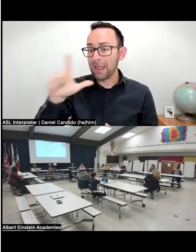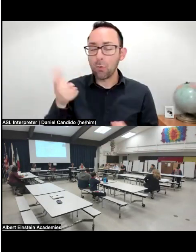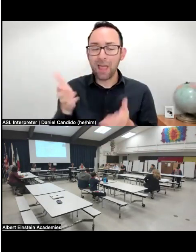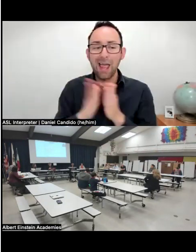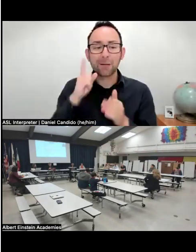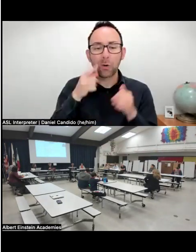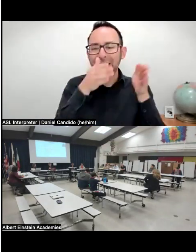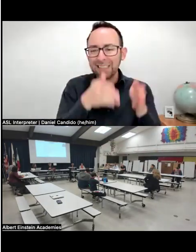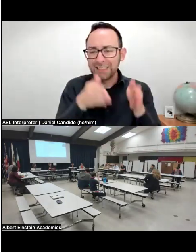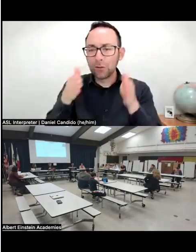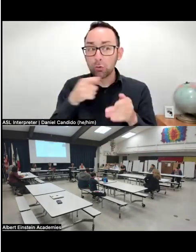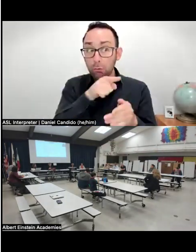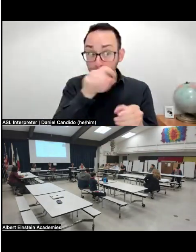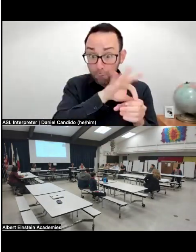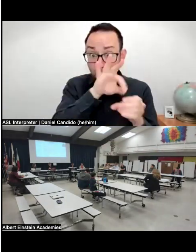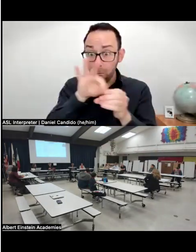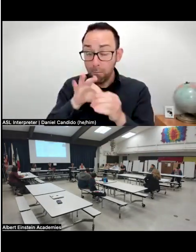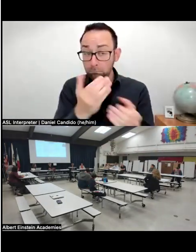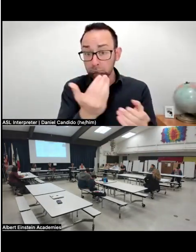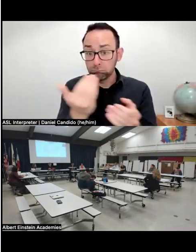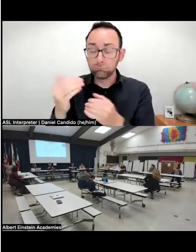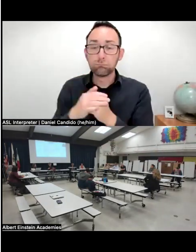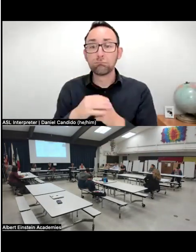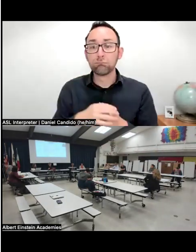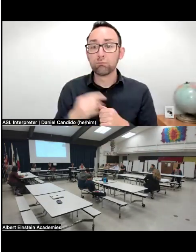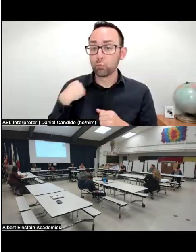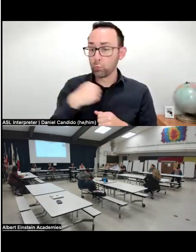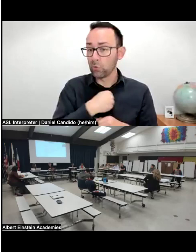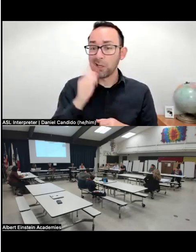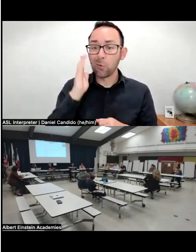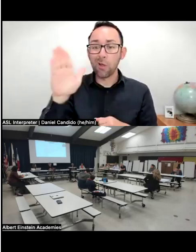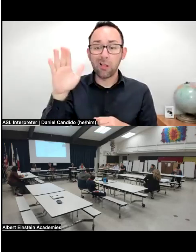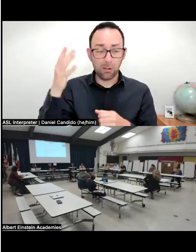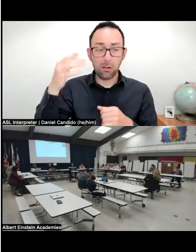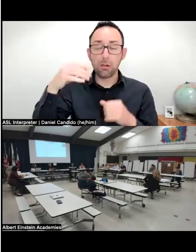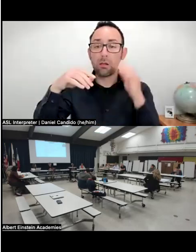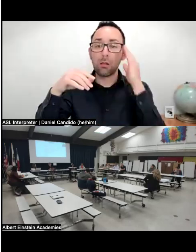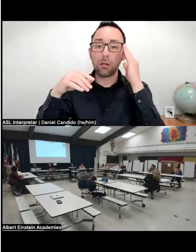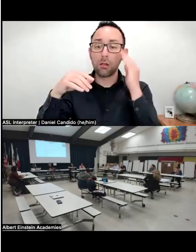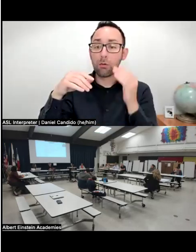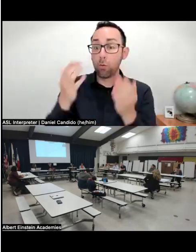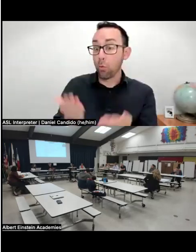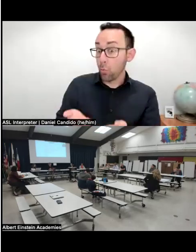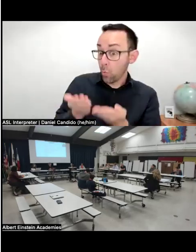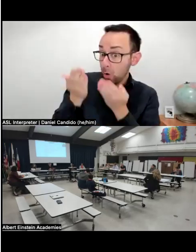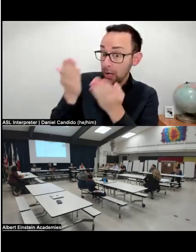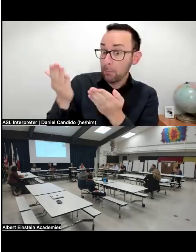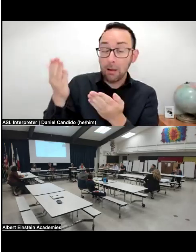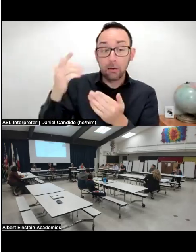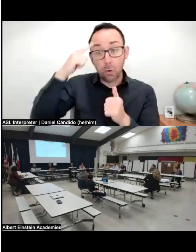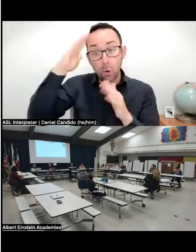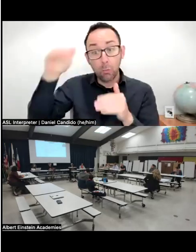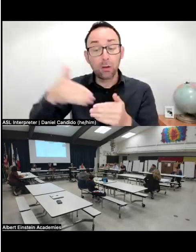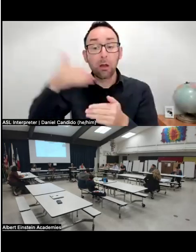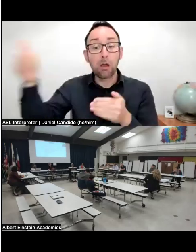votes. We will attempt to vote. This is our recommendation and hopefully for a final vote